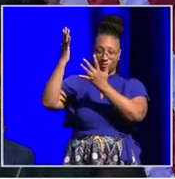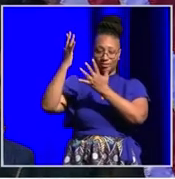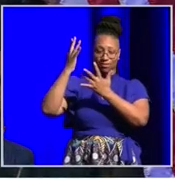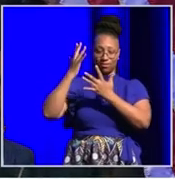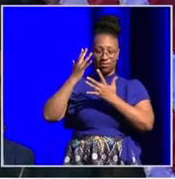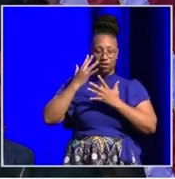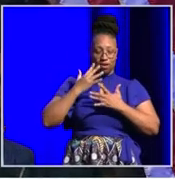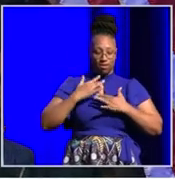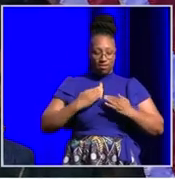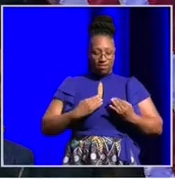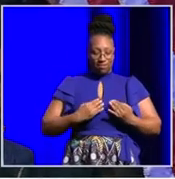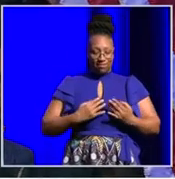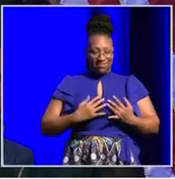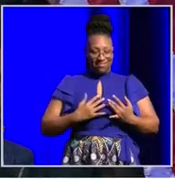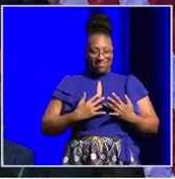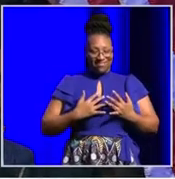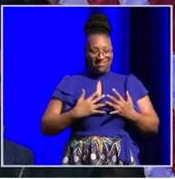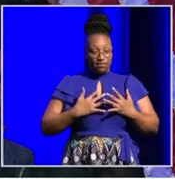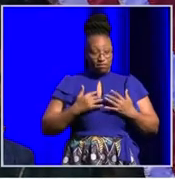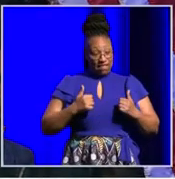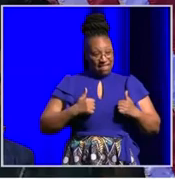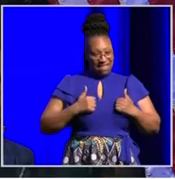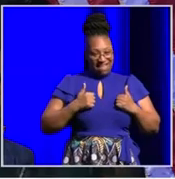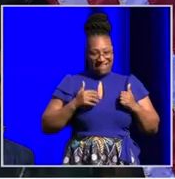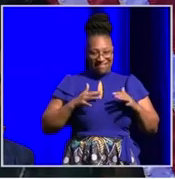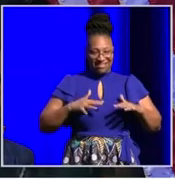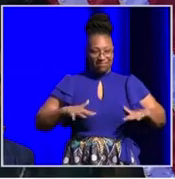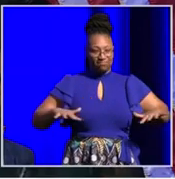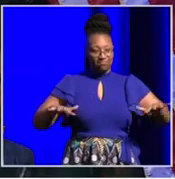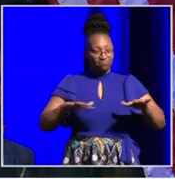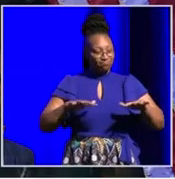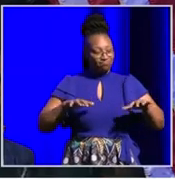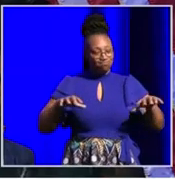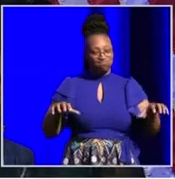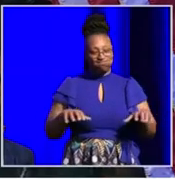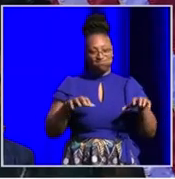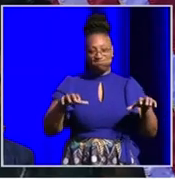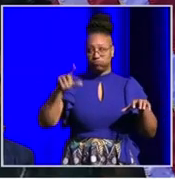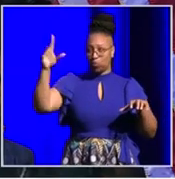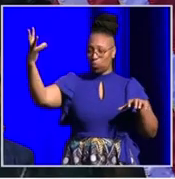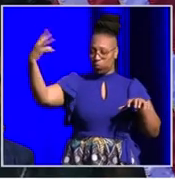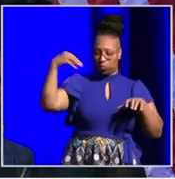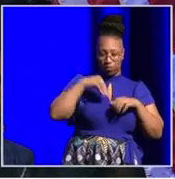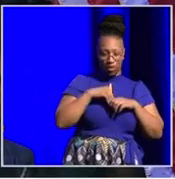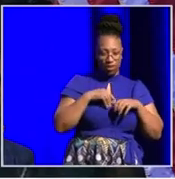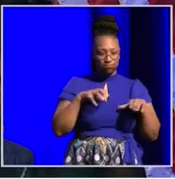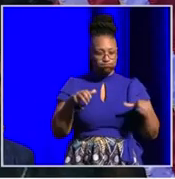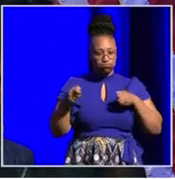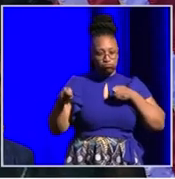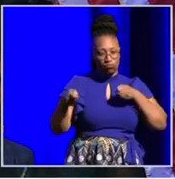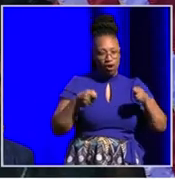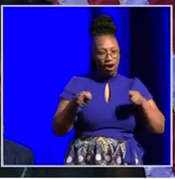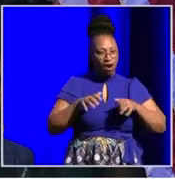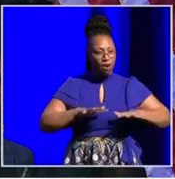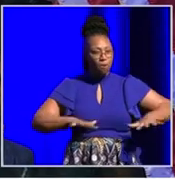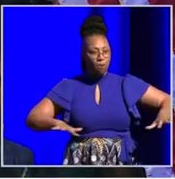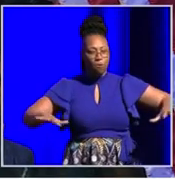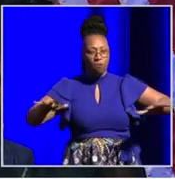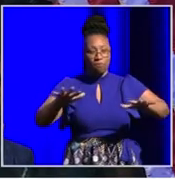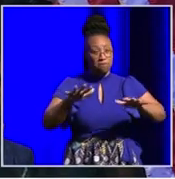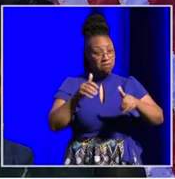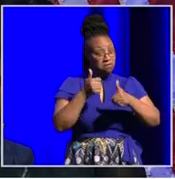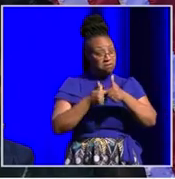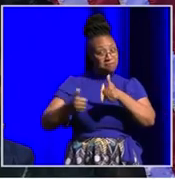we know that all things were created by you, and there is no authority except you, and the authorities that exist are appointed by